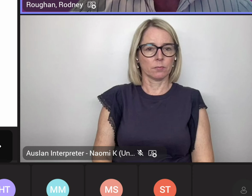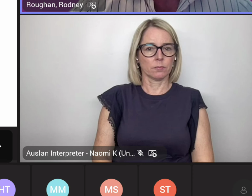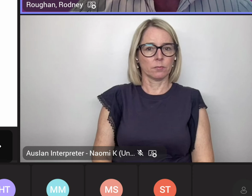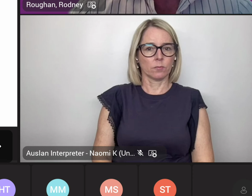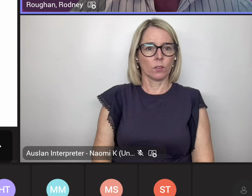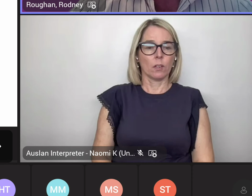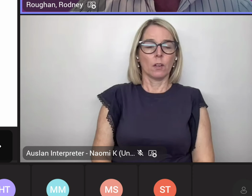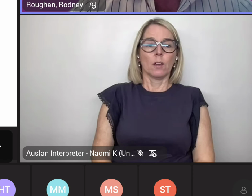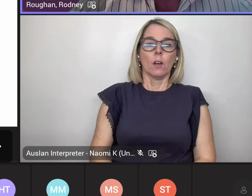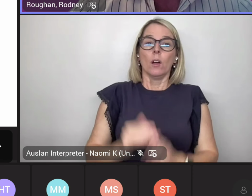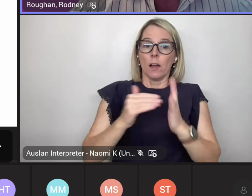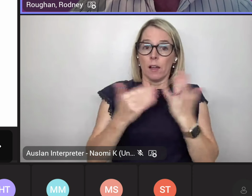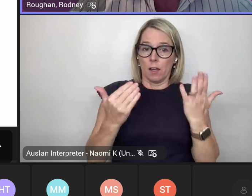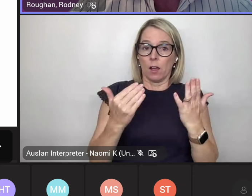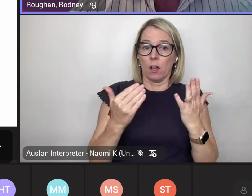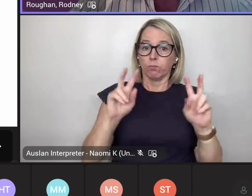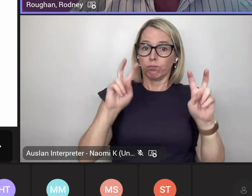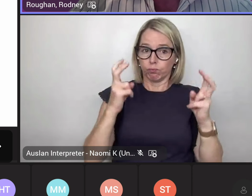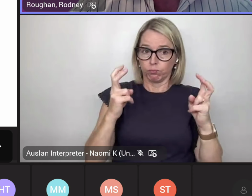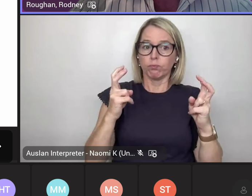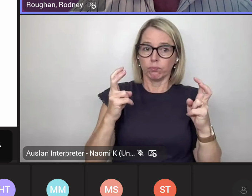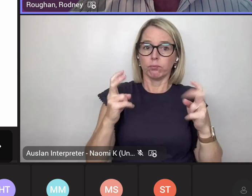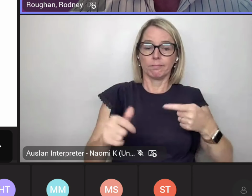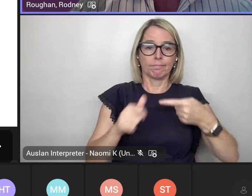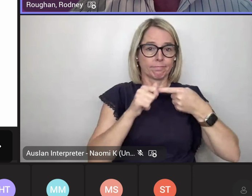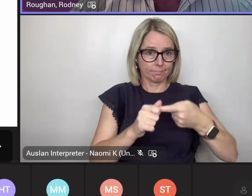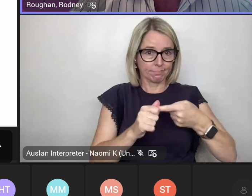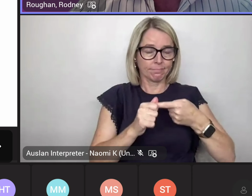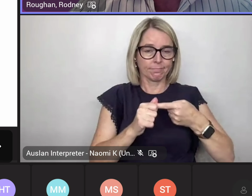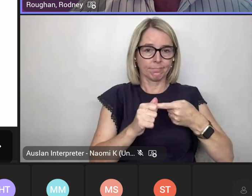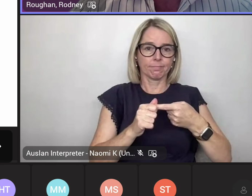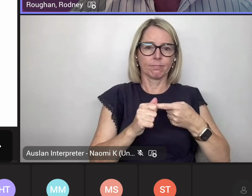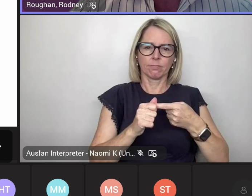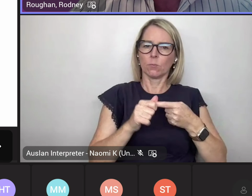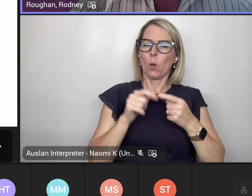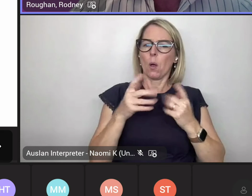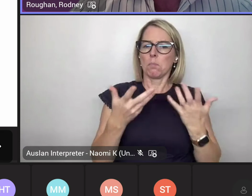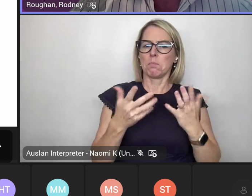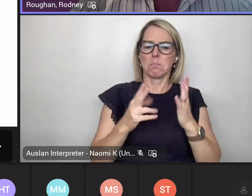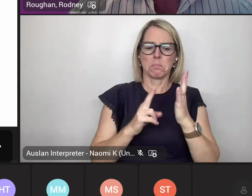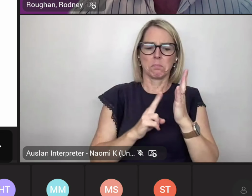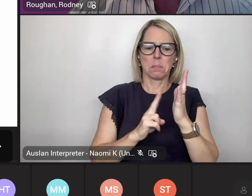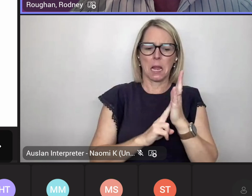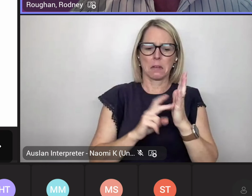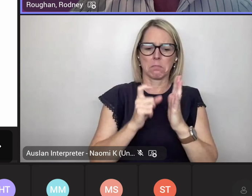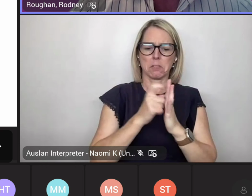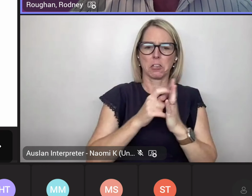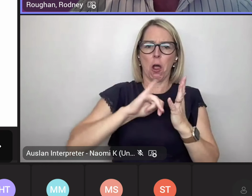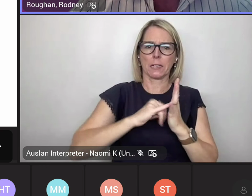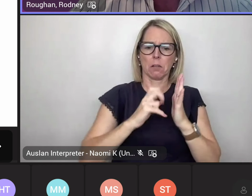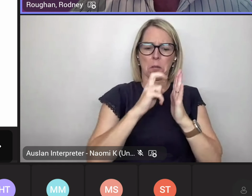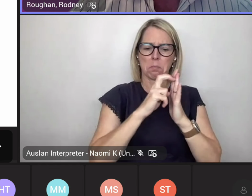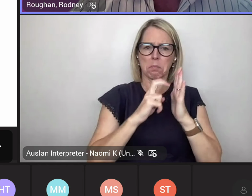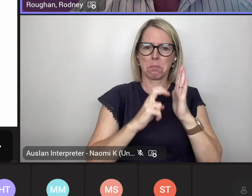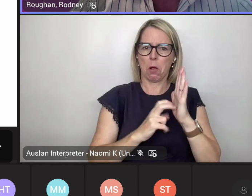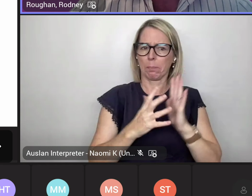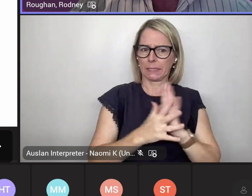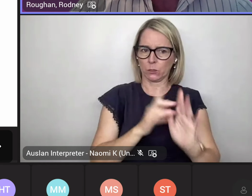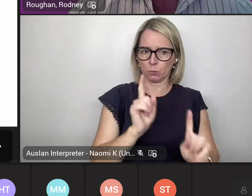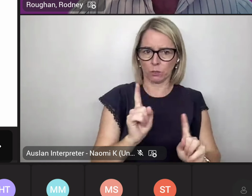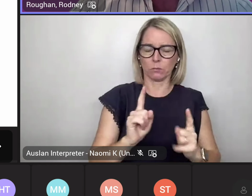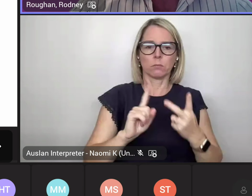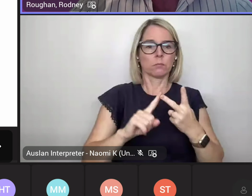Today's topics we will be discussing include: what do we mean by applying to the NDIS, eligibility